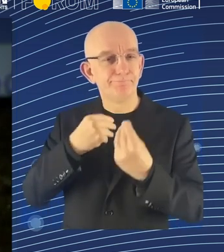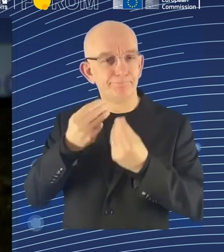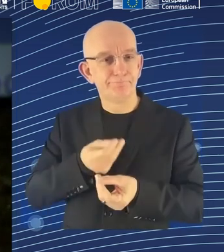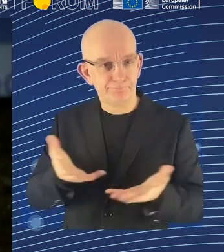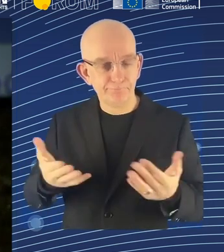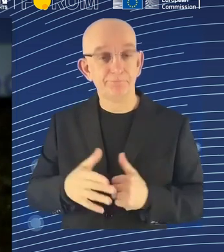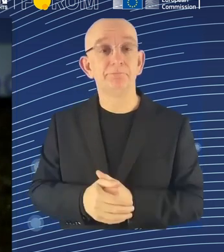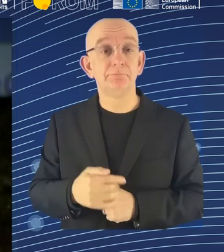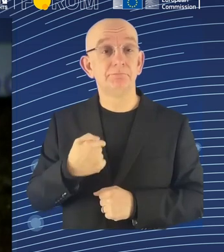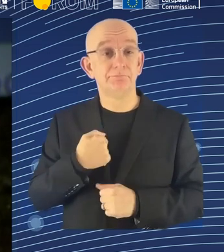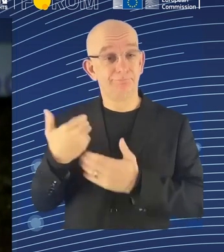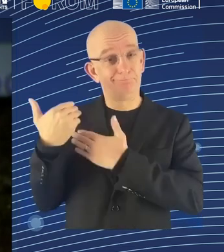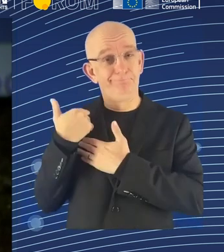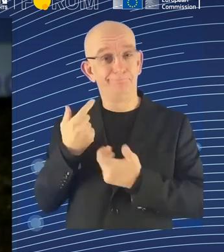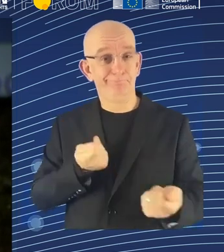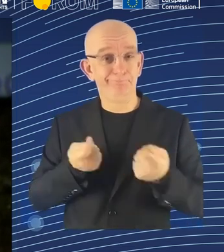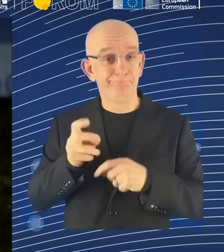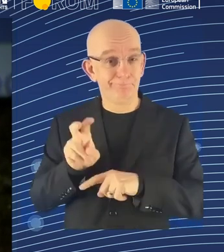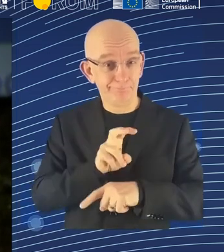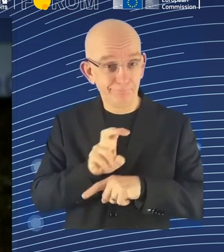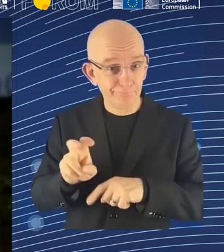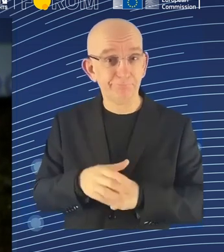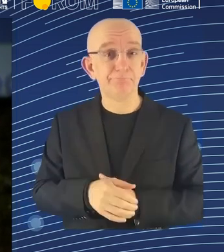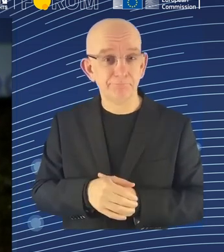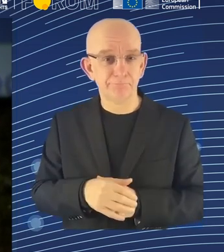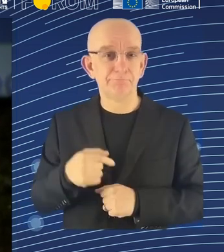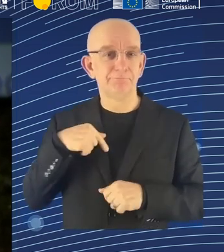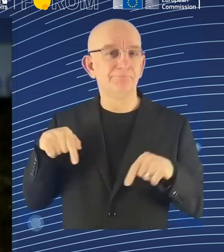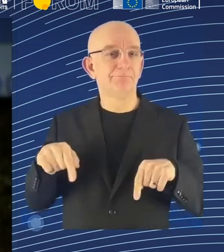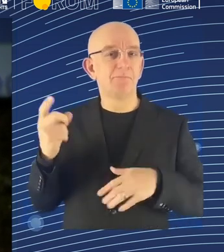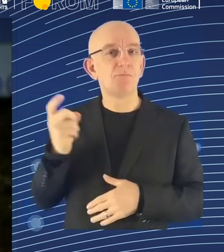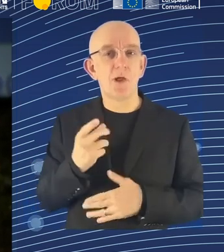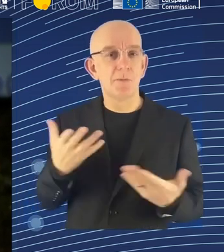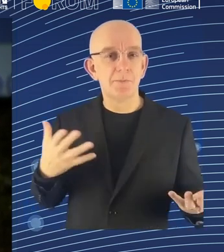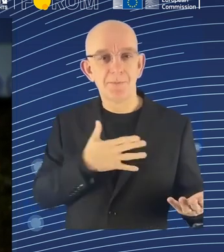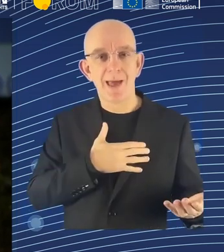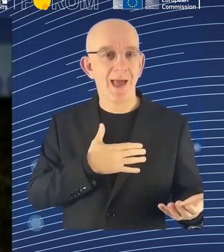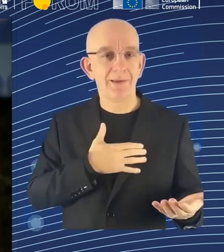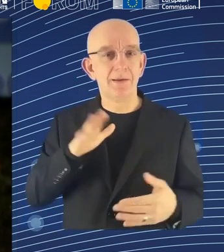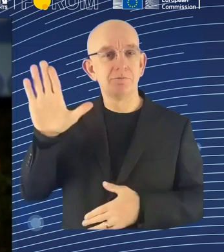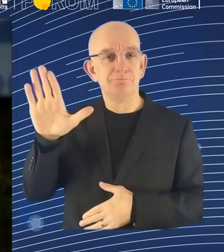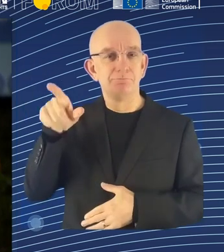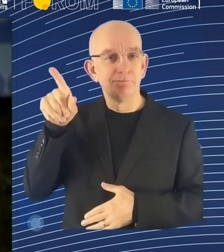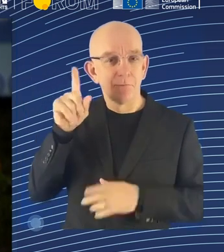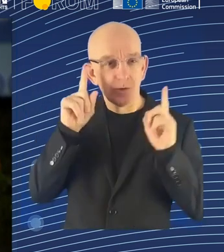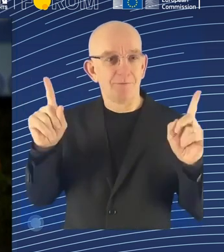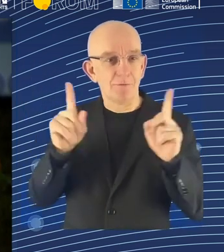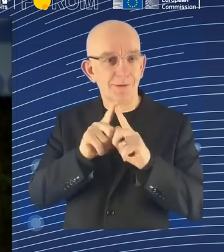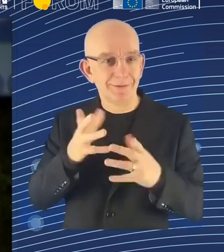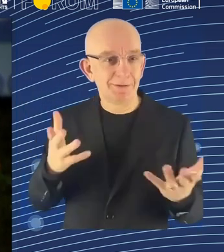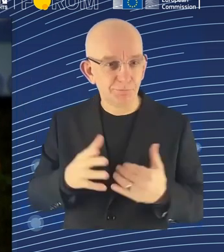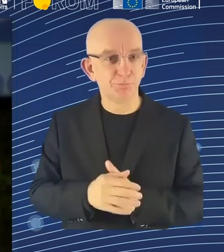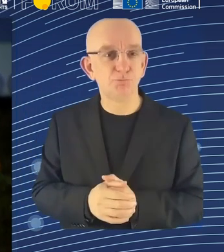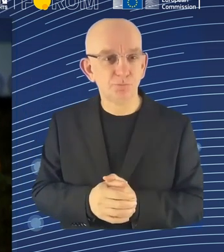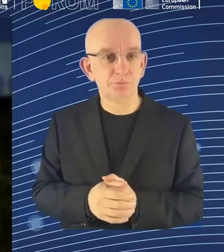Press News in Europe. It's a great pleasure to be with you a second day. Some practicalities before we kick off. There's a Wi-Fi password